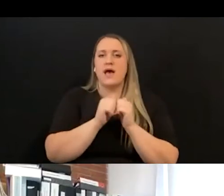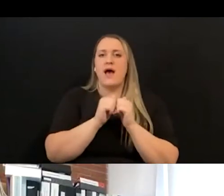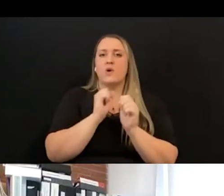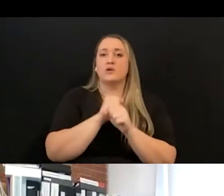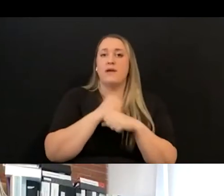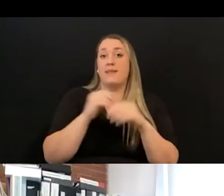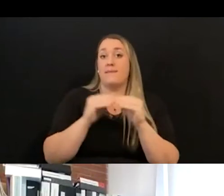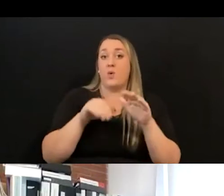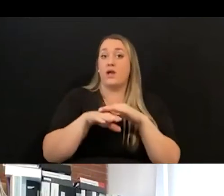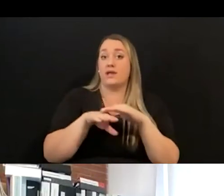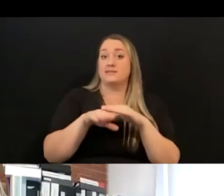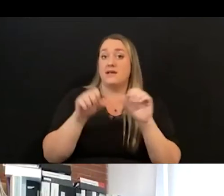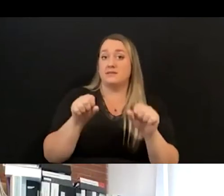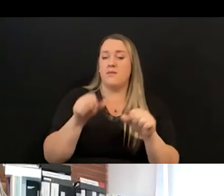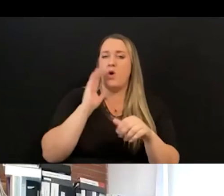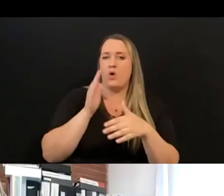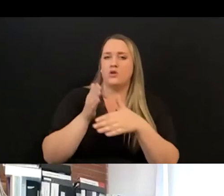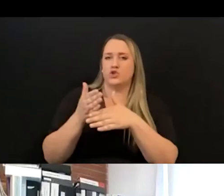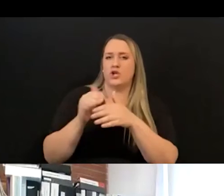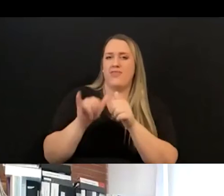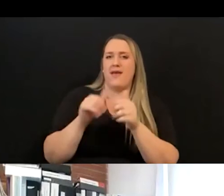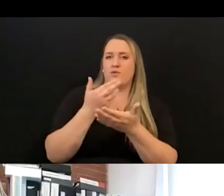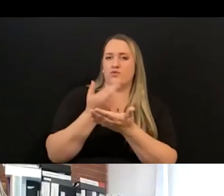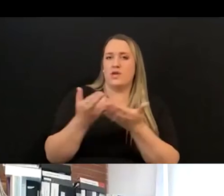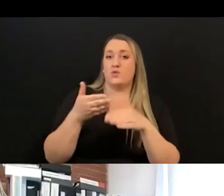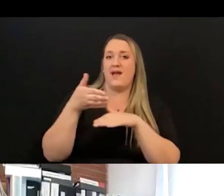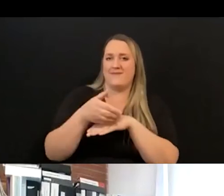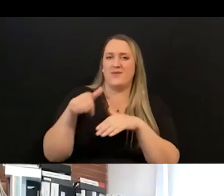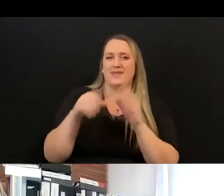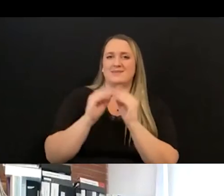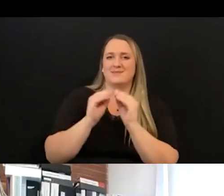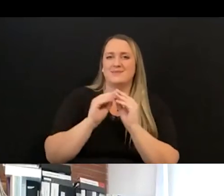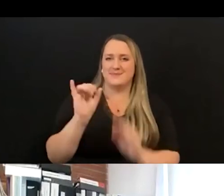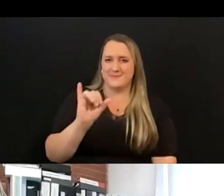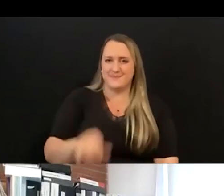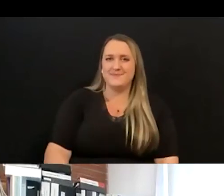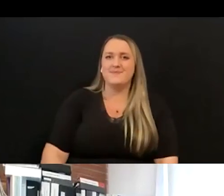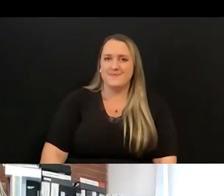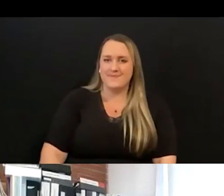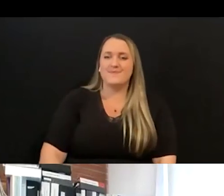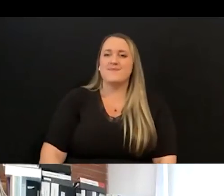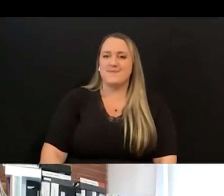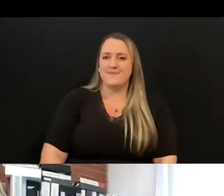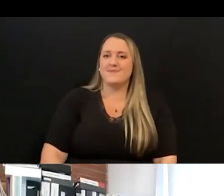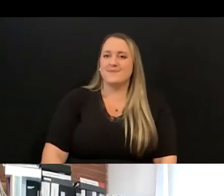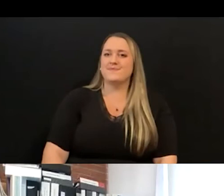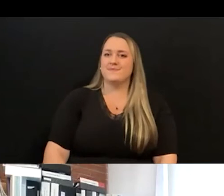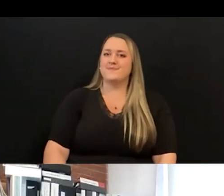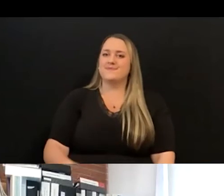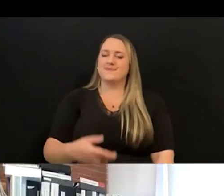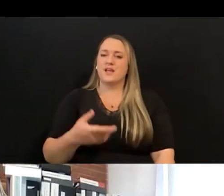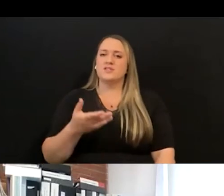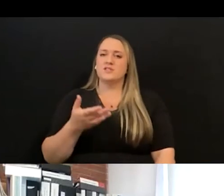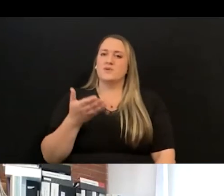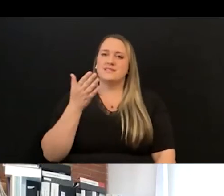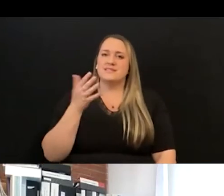more accessible. And we're sharing that resource after this webinar with you. So so they're kind of just